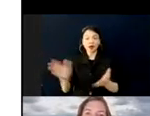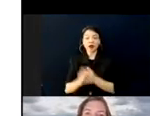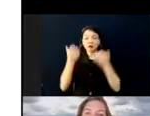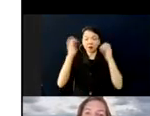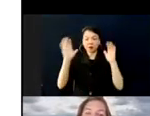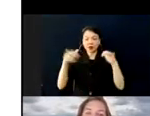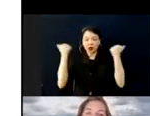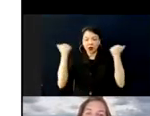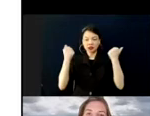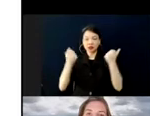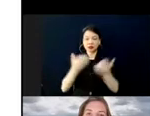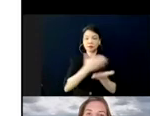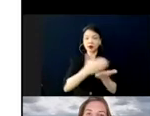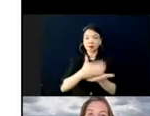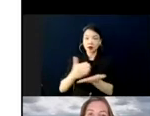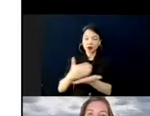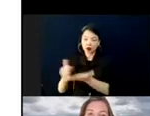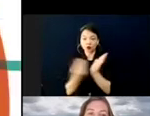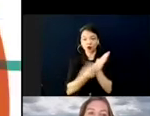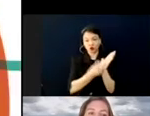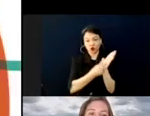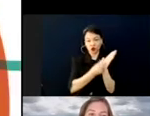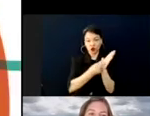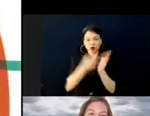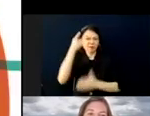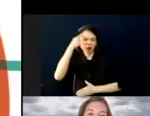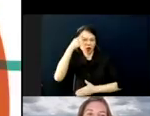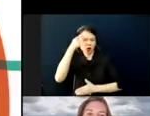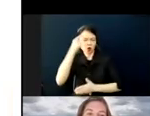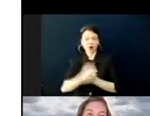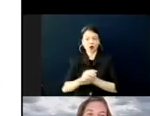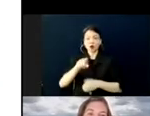discussions ways so we can push our knowledge base even further.